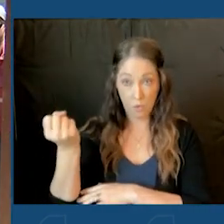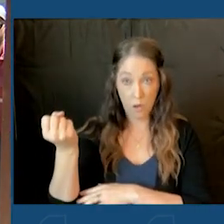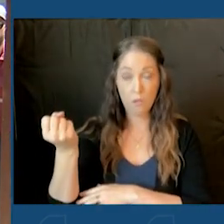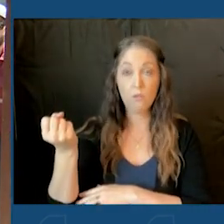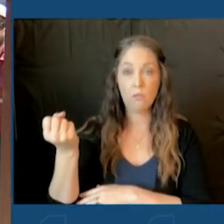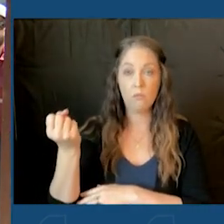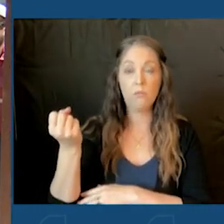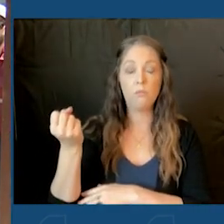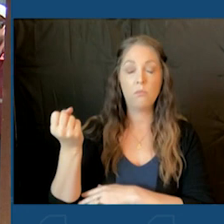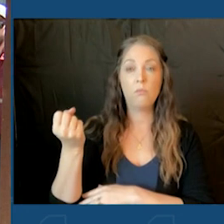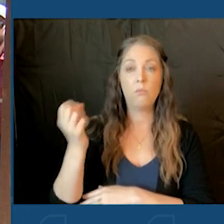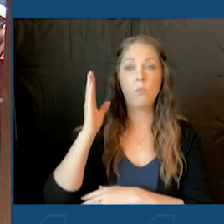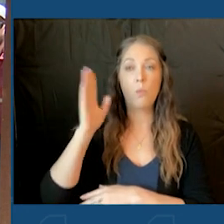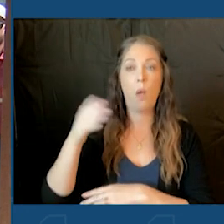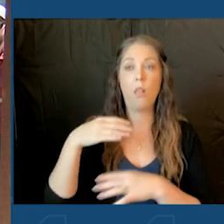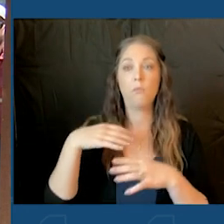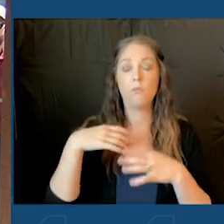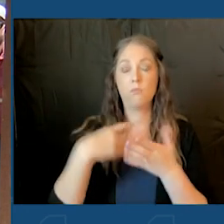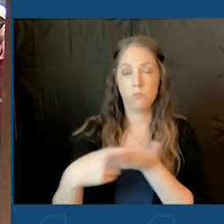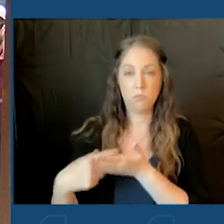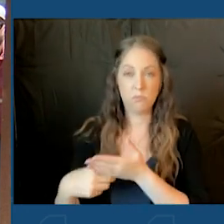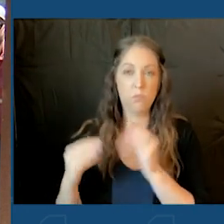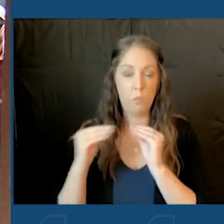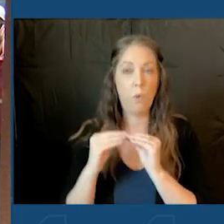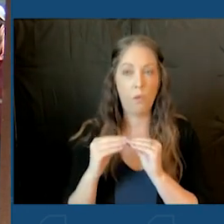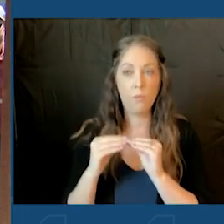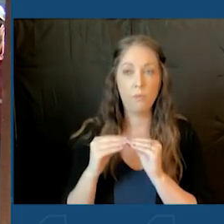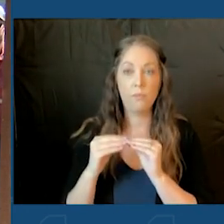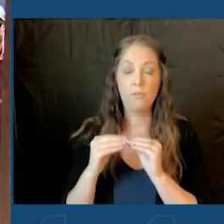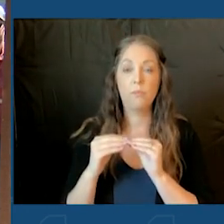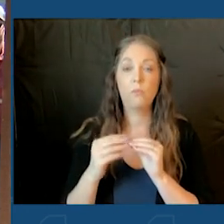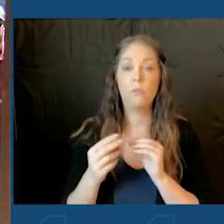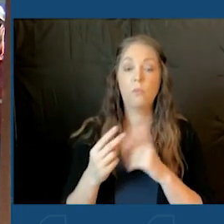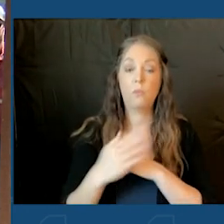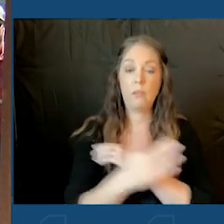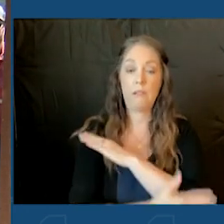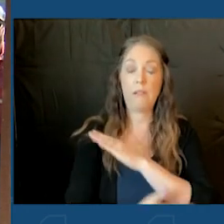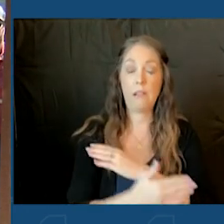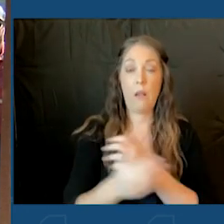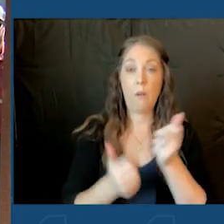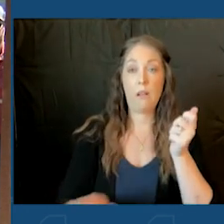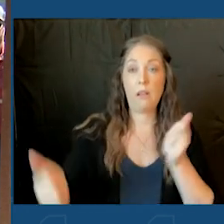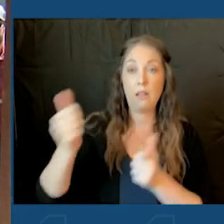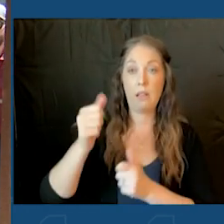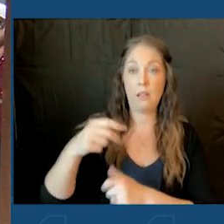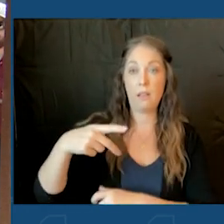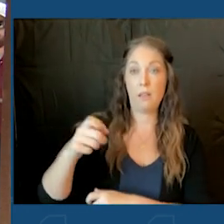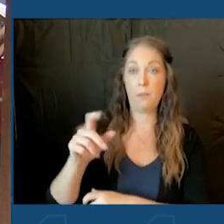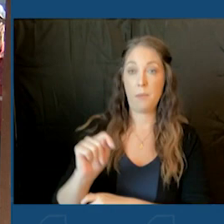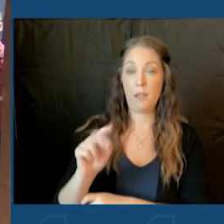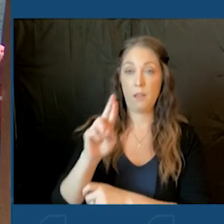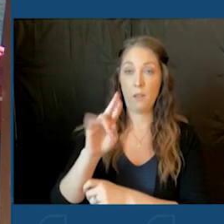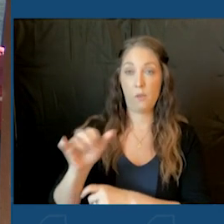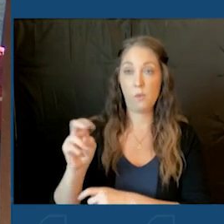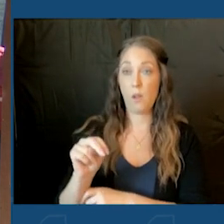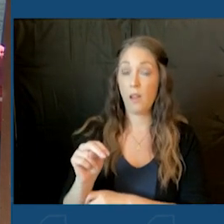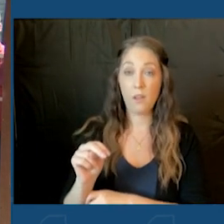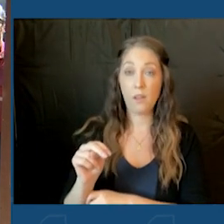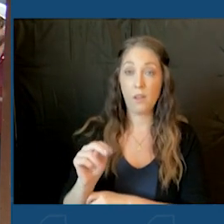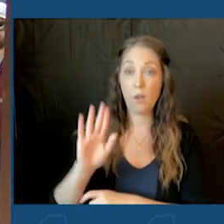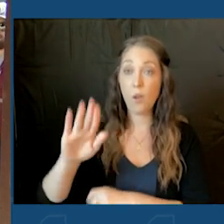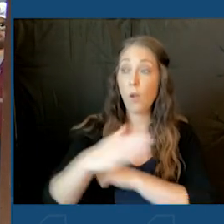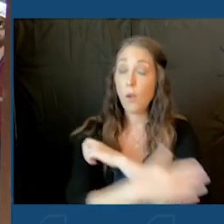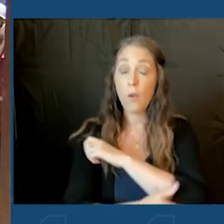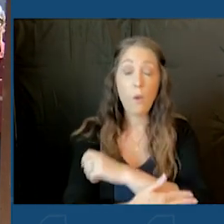more about what we're dealing with in a matter of minutes. To County Executive Pat Ryan. All I can say is, what's with your county, Mr.